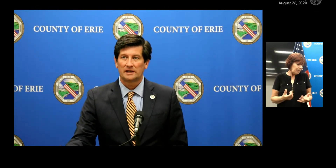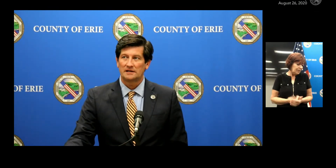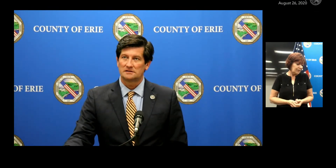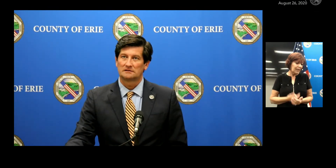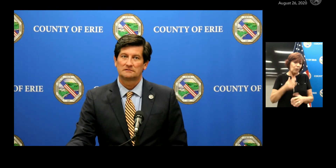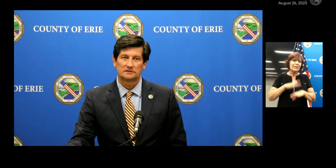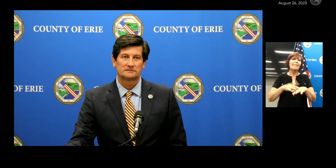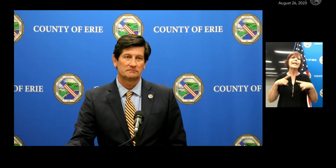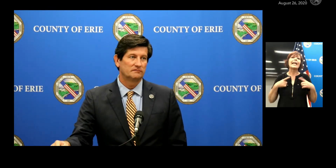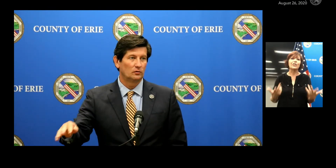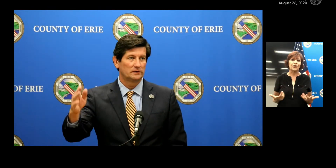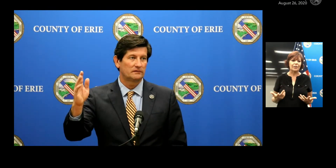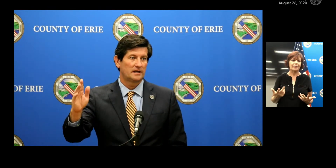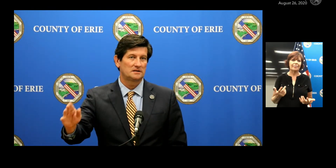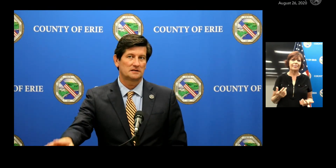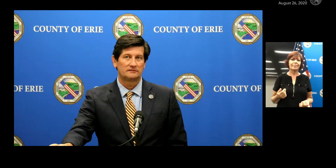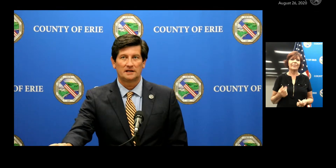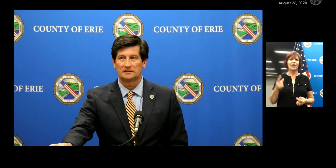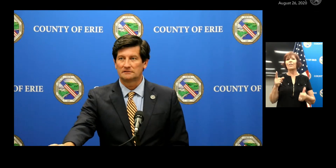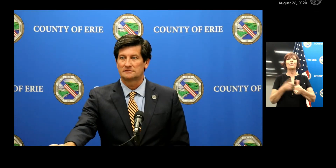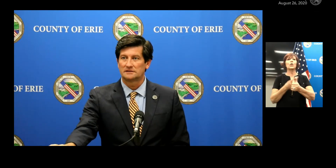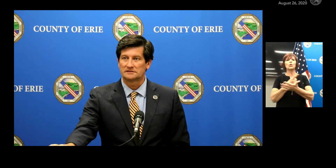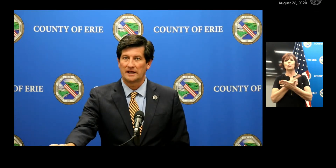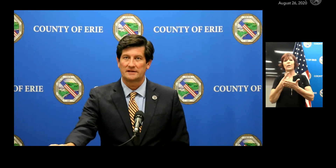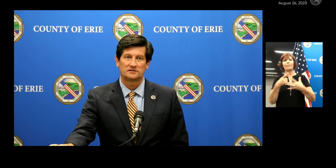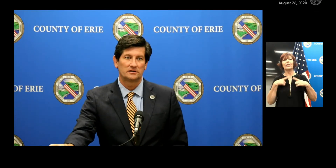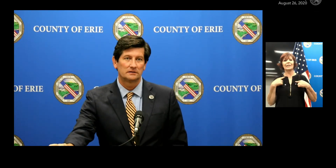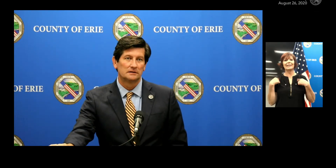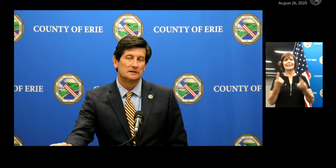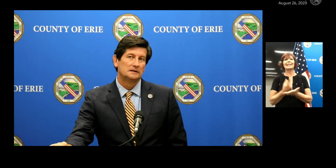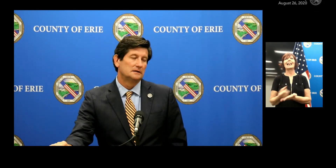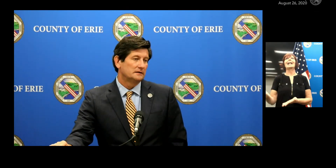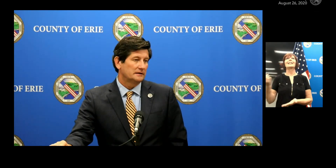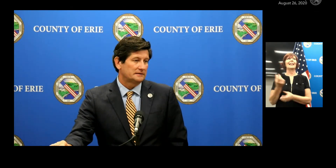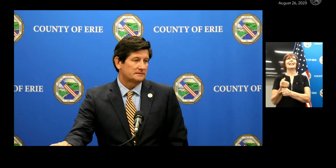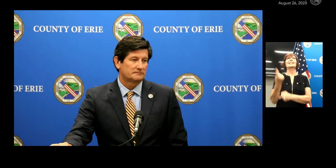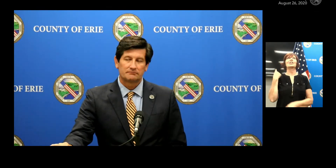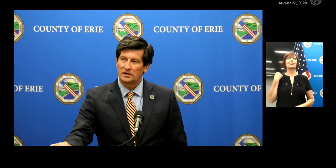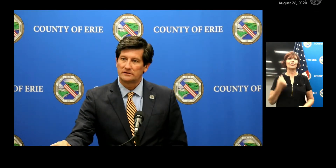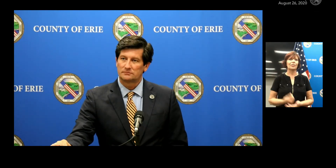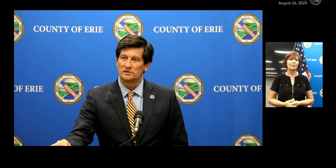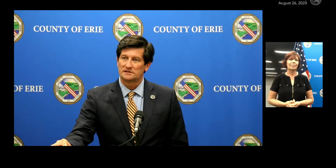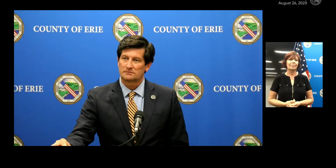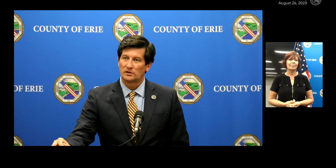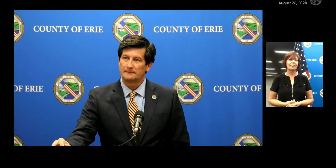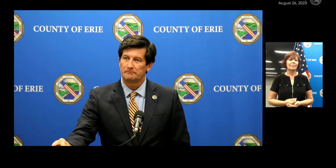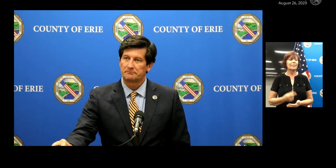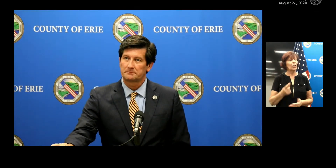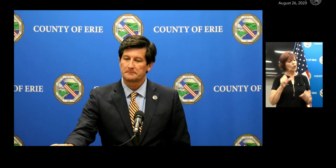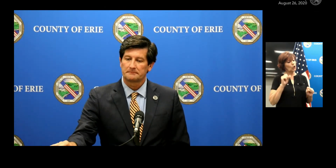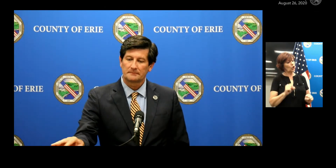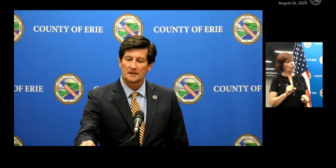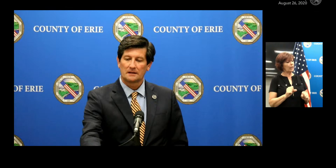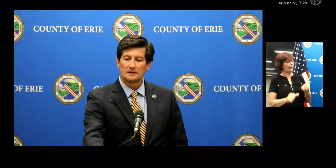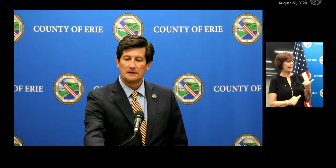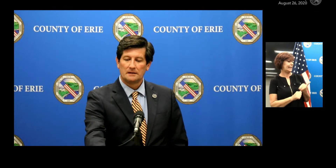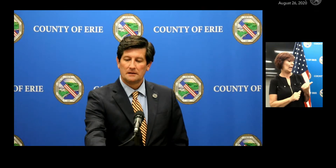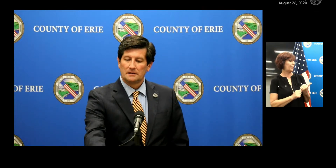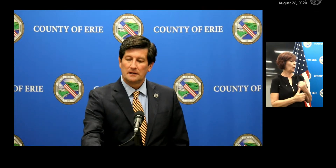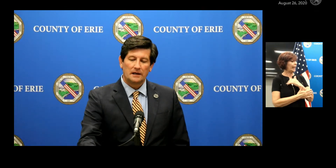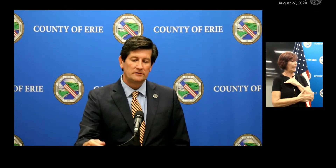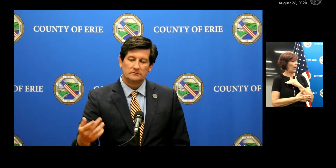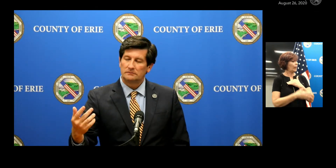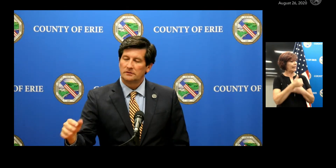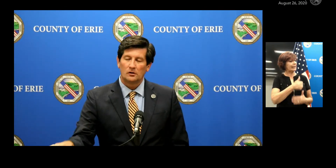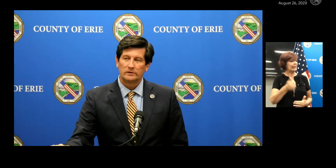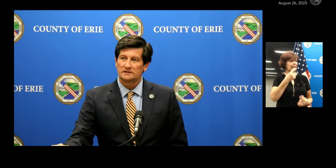was on vacation. First full week's vacation I've taken since last year. That's part of this business. Did the But Deputy County Executive have been able to